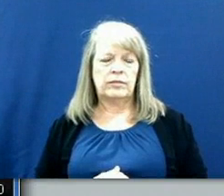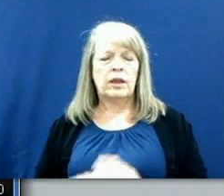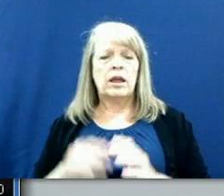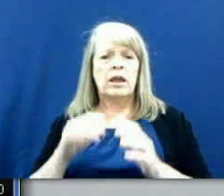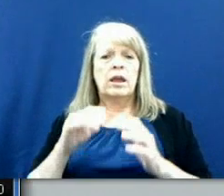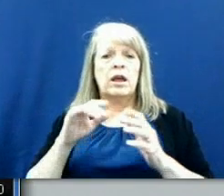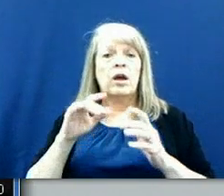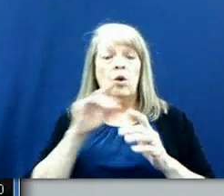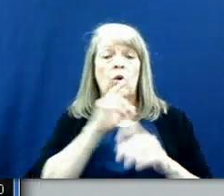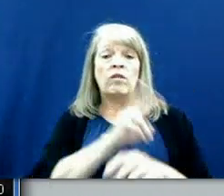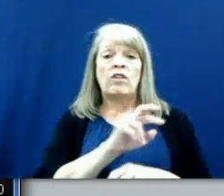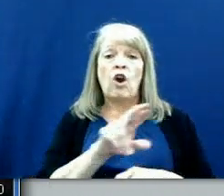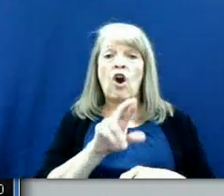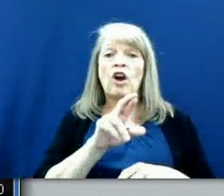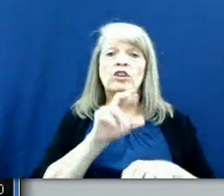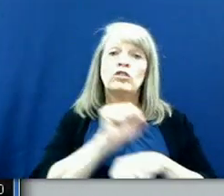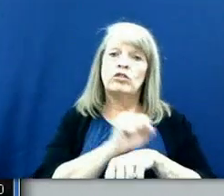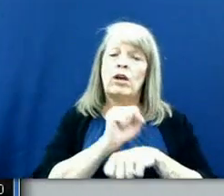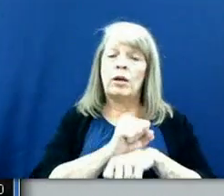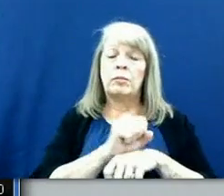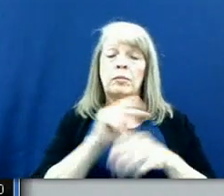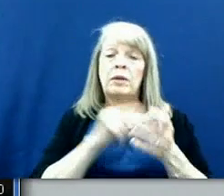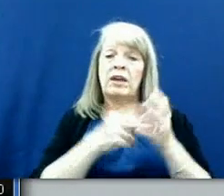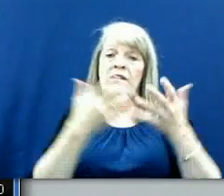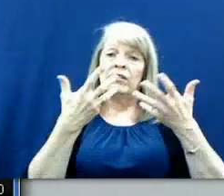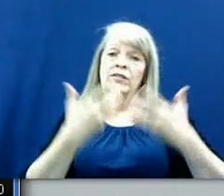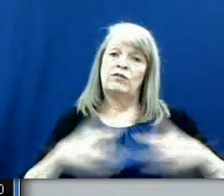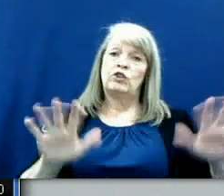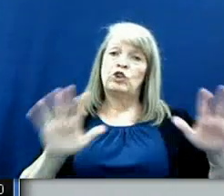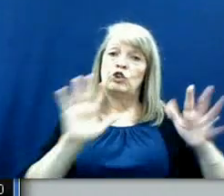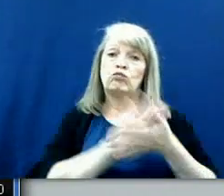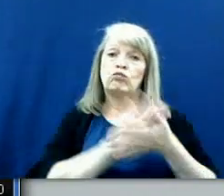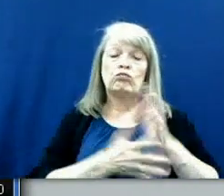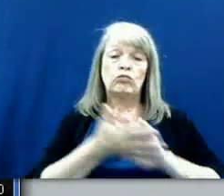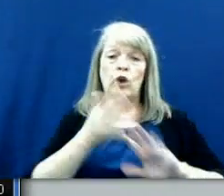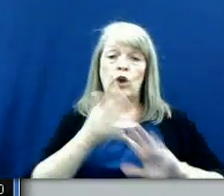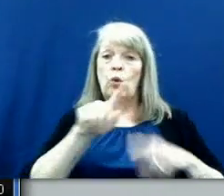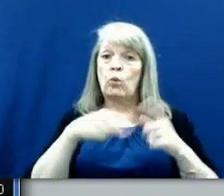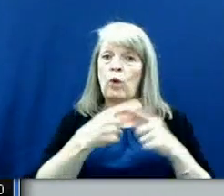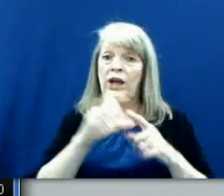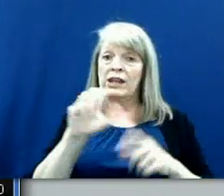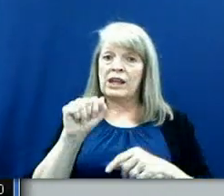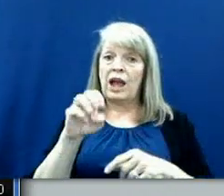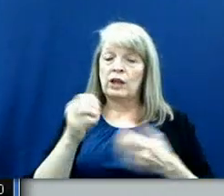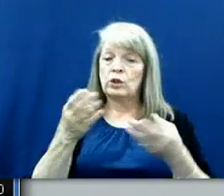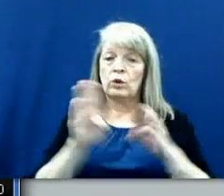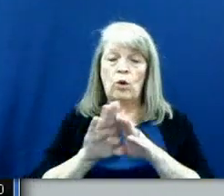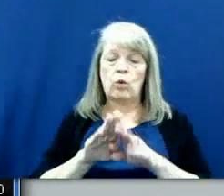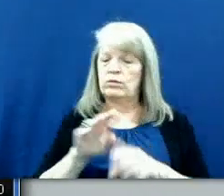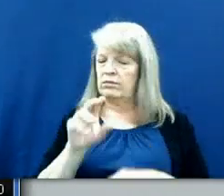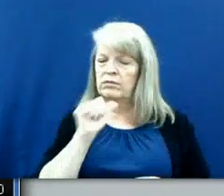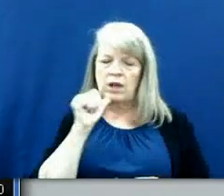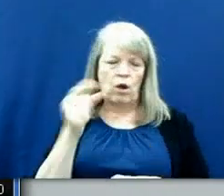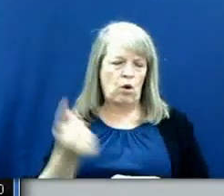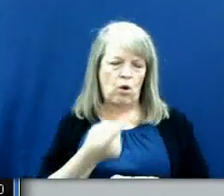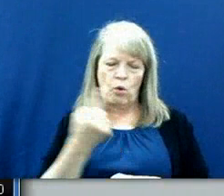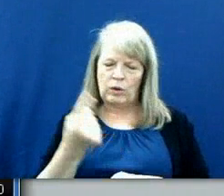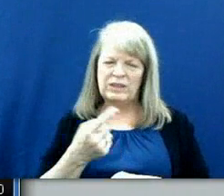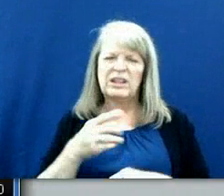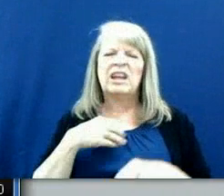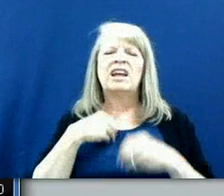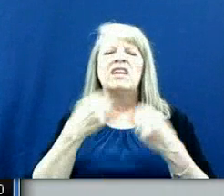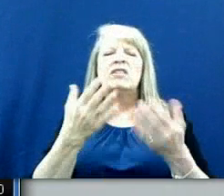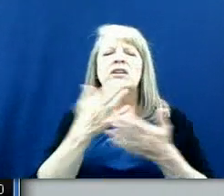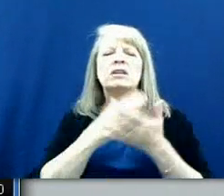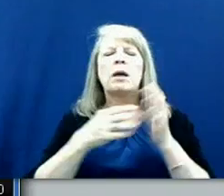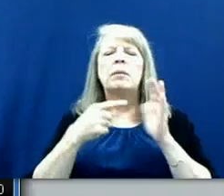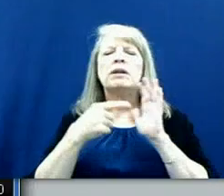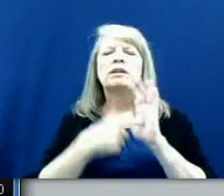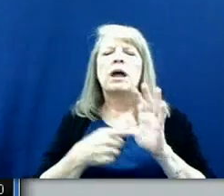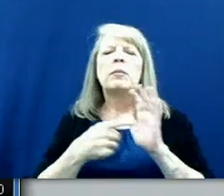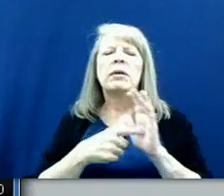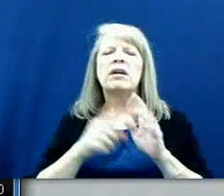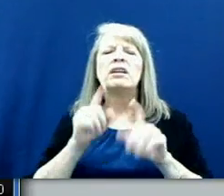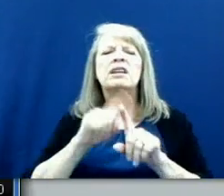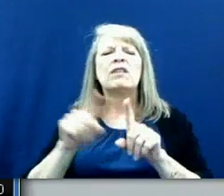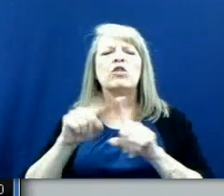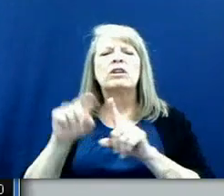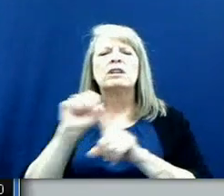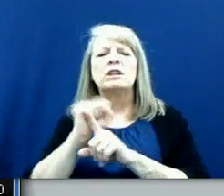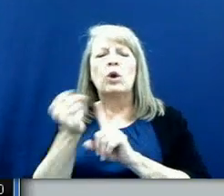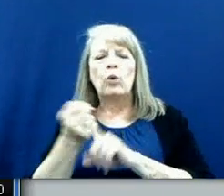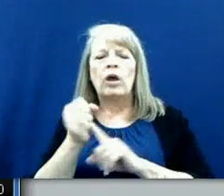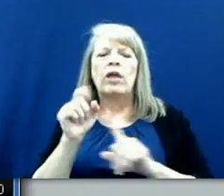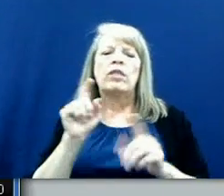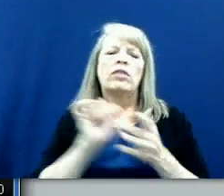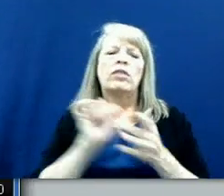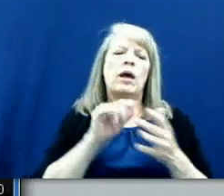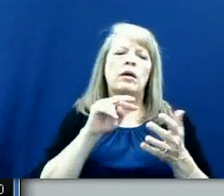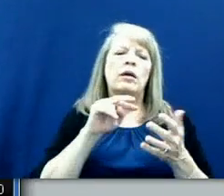The work of VR doesn't always end when the case closes. Here are some examples of situations where the RCD